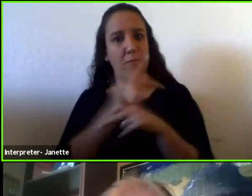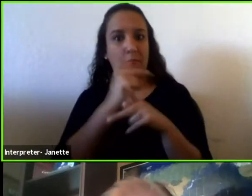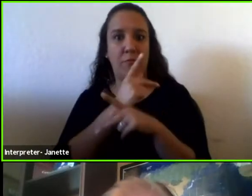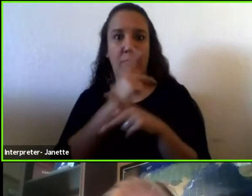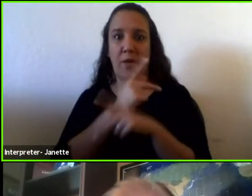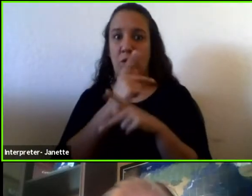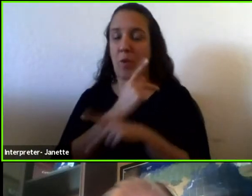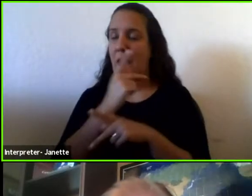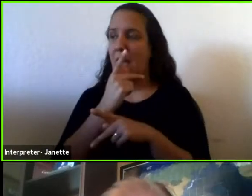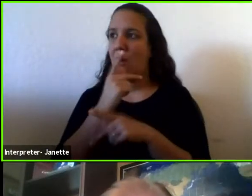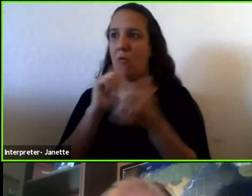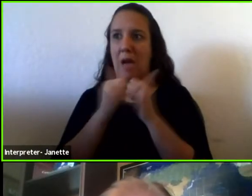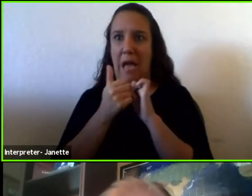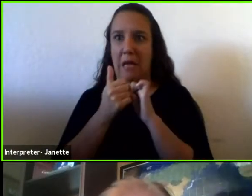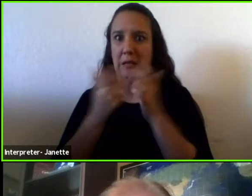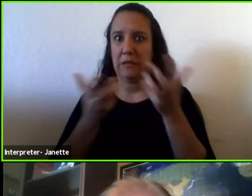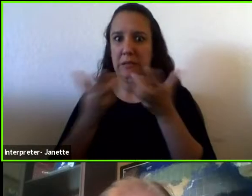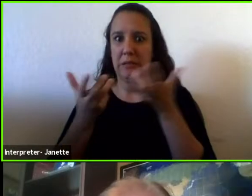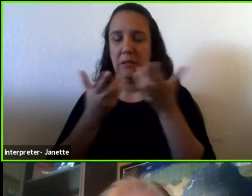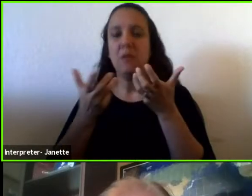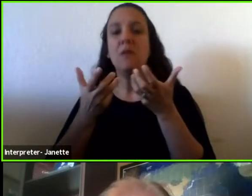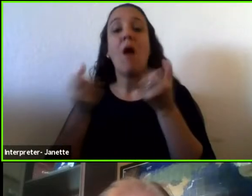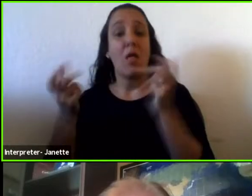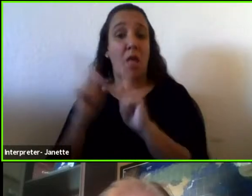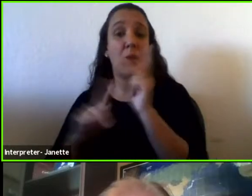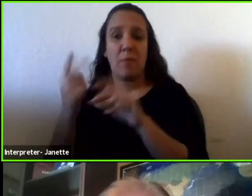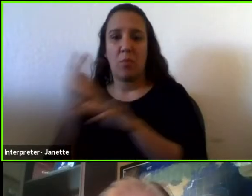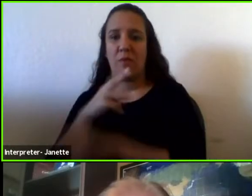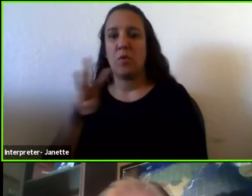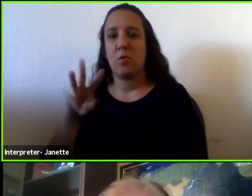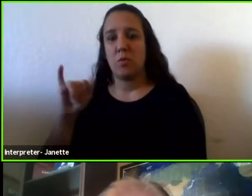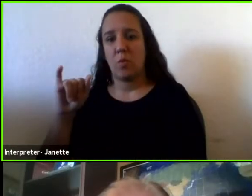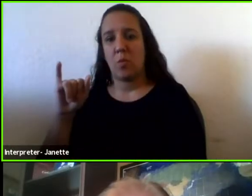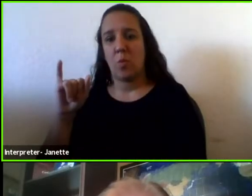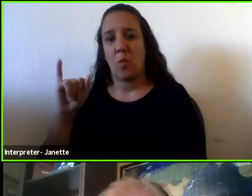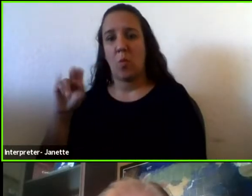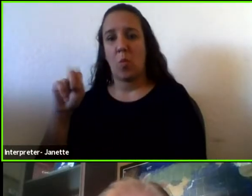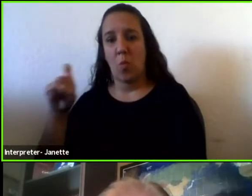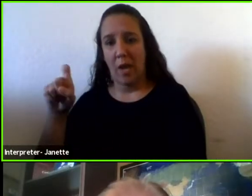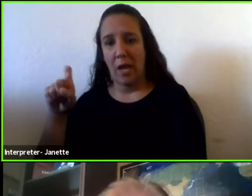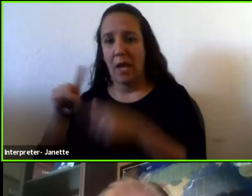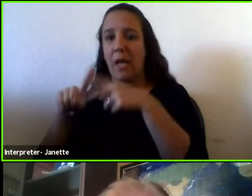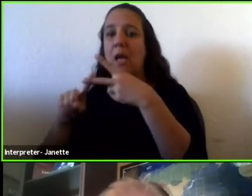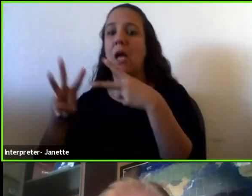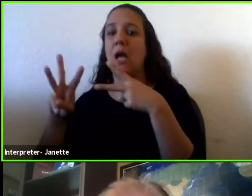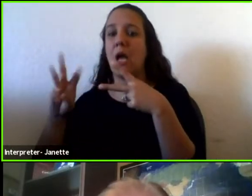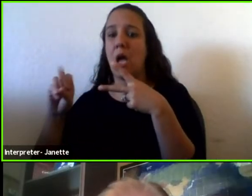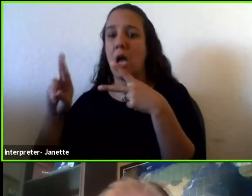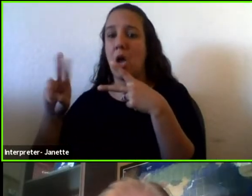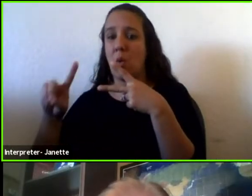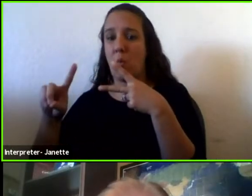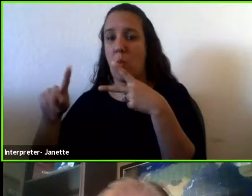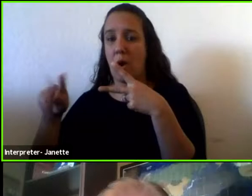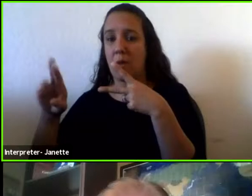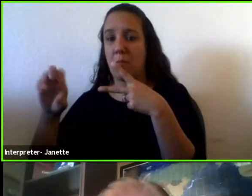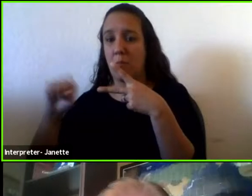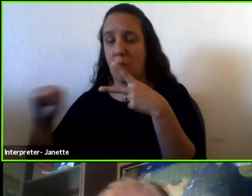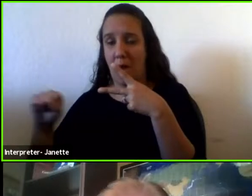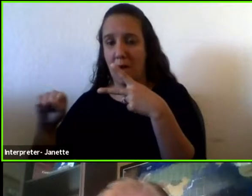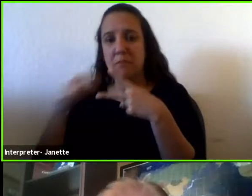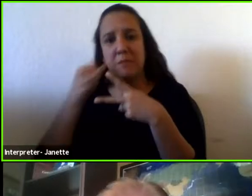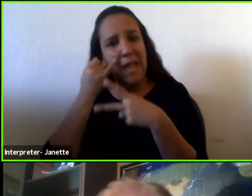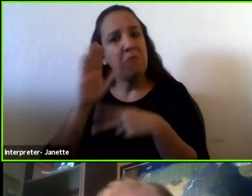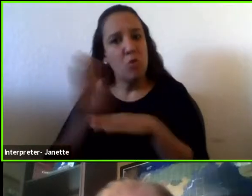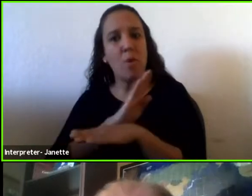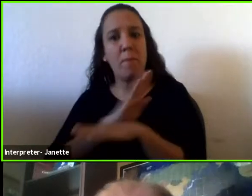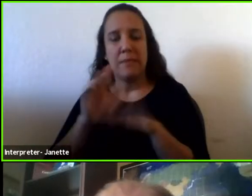Wix, WordPress. One thing that I will tell you is that as you continue scaling your business and